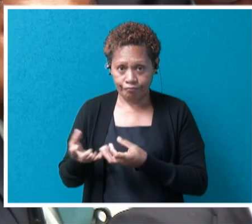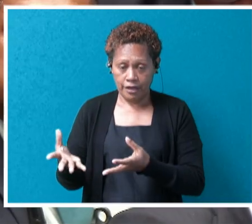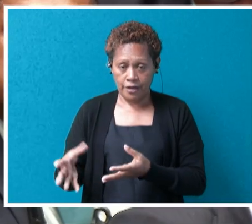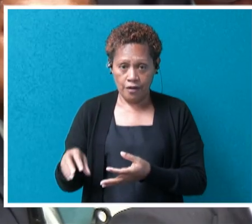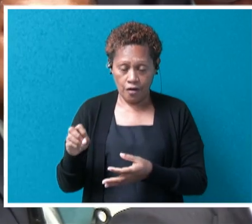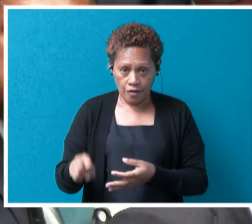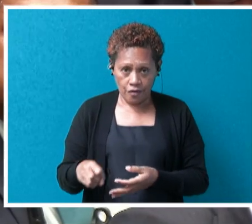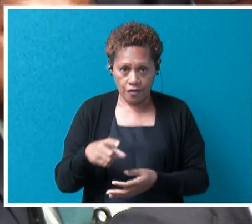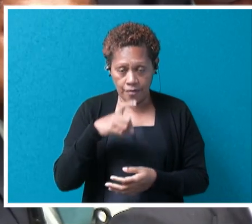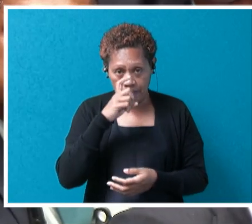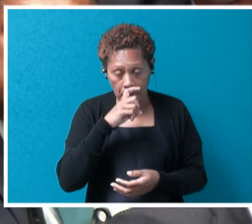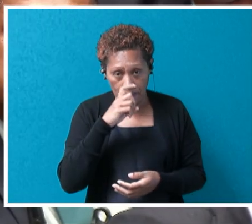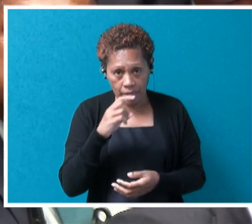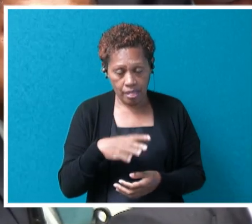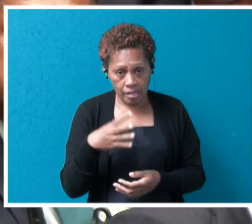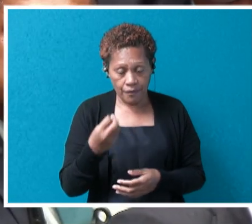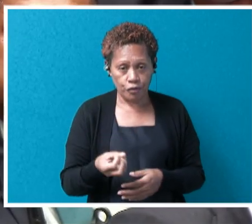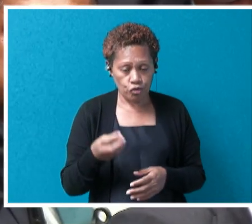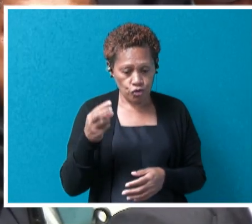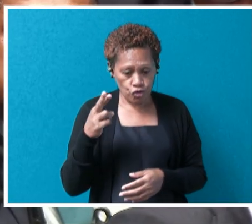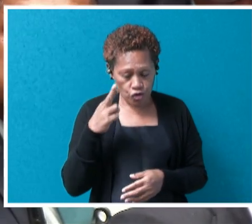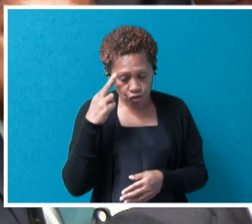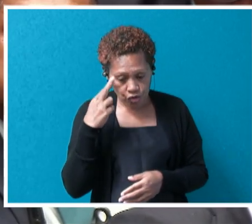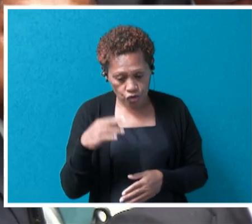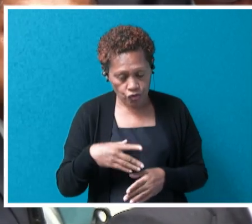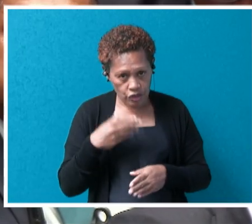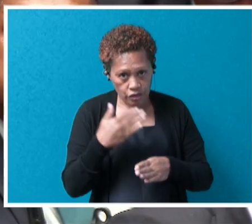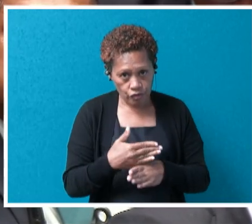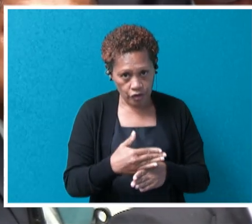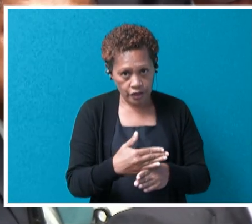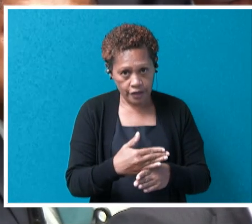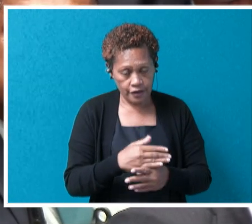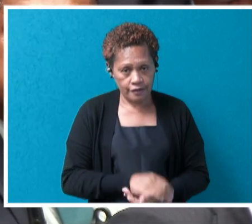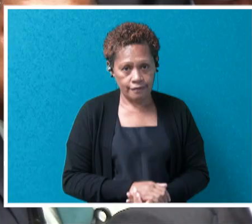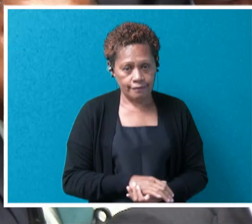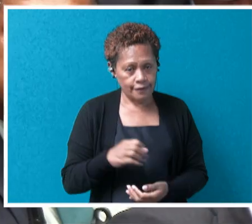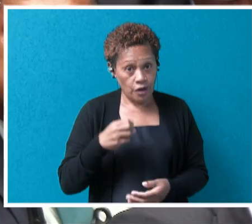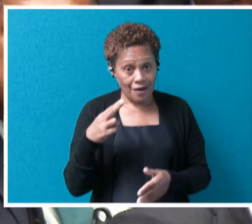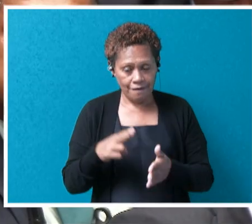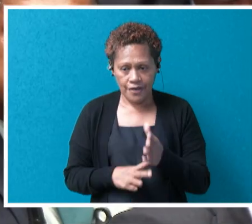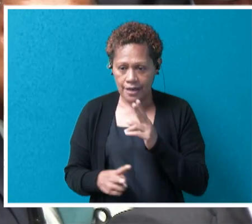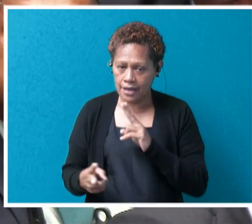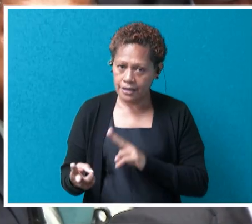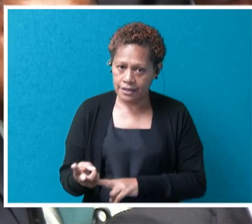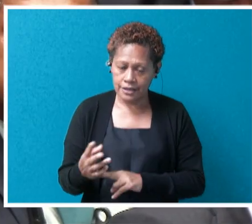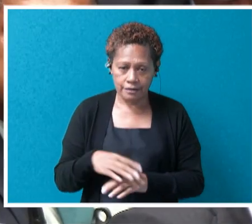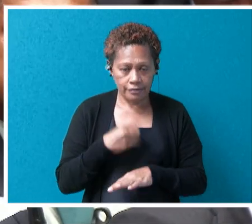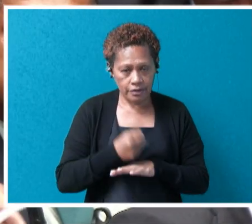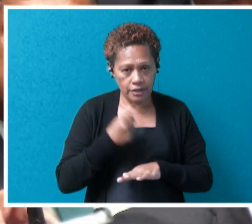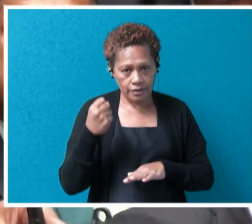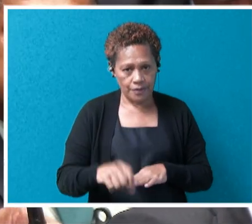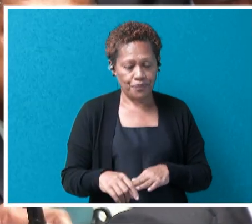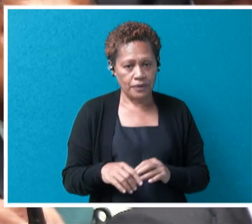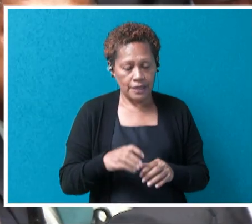Indigenous Tourism Framework, and advance key legislative reform affecting villages' governance and Indigenous